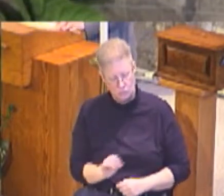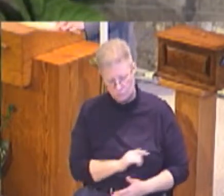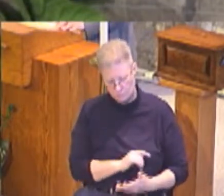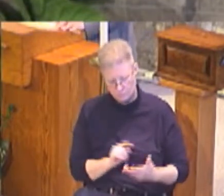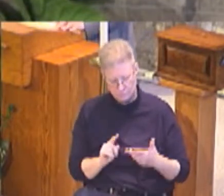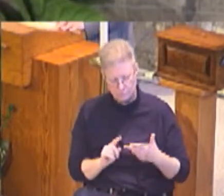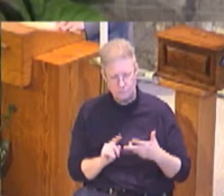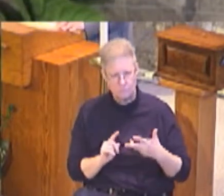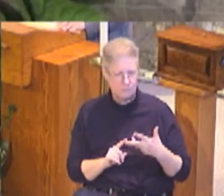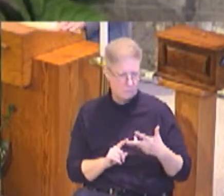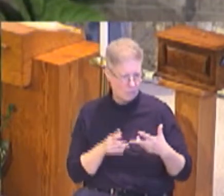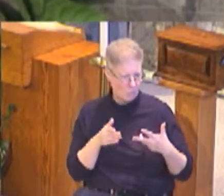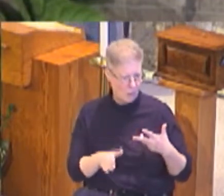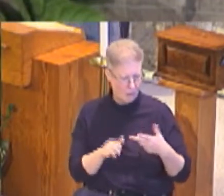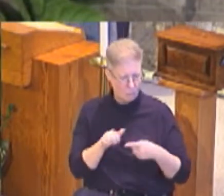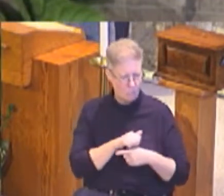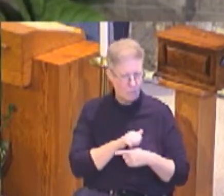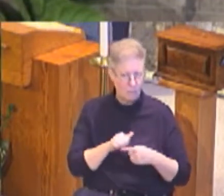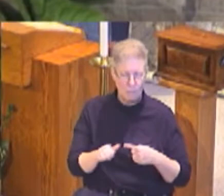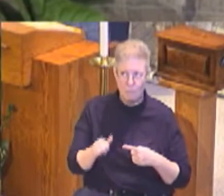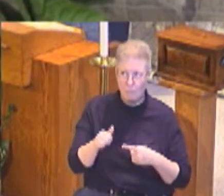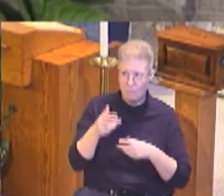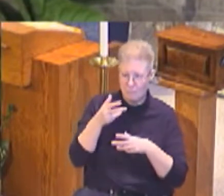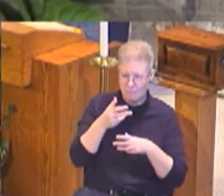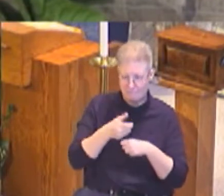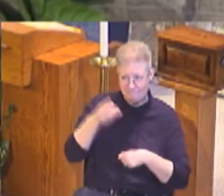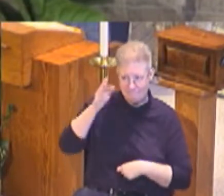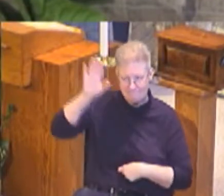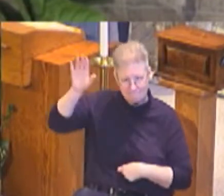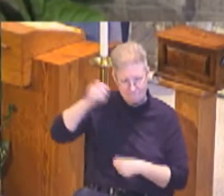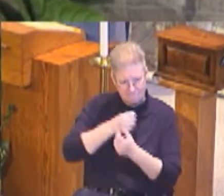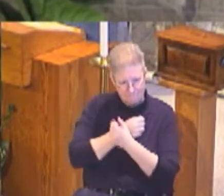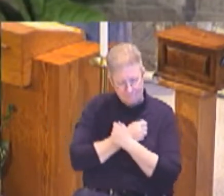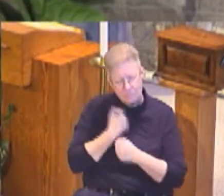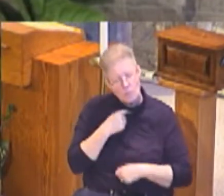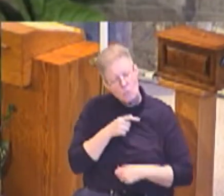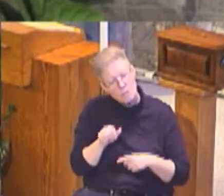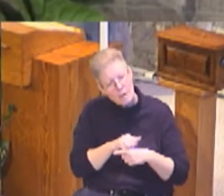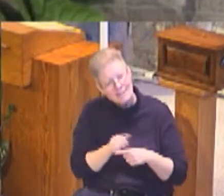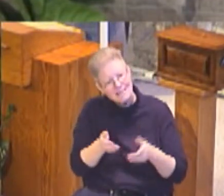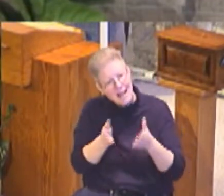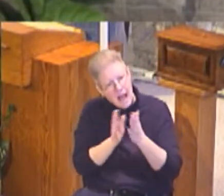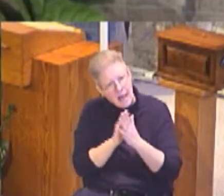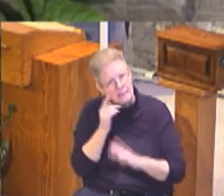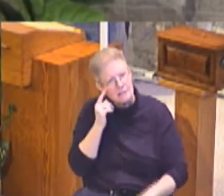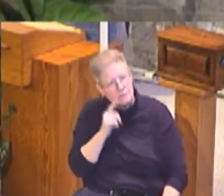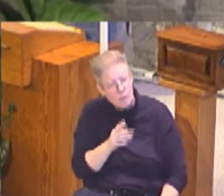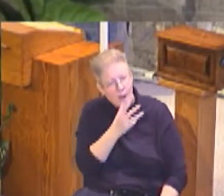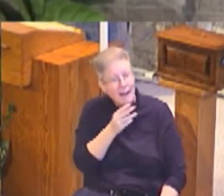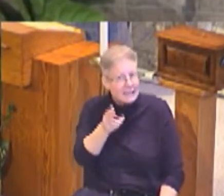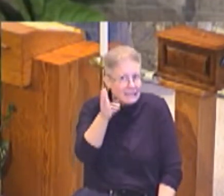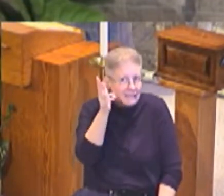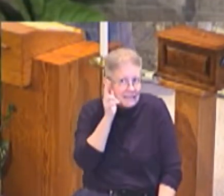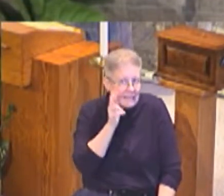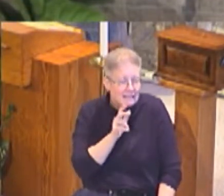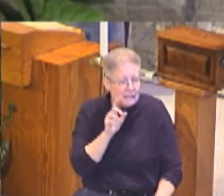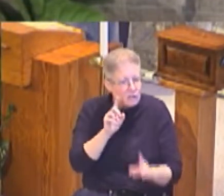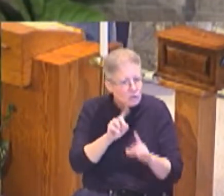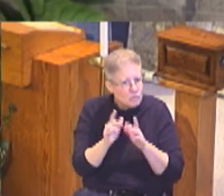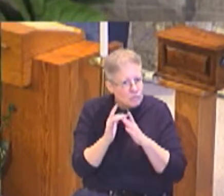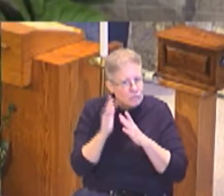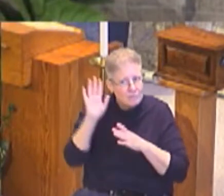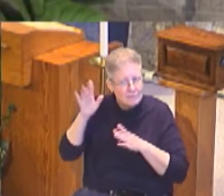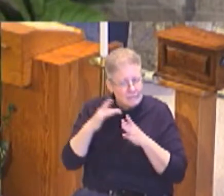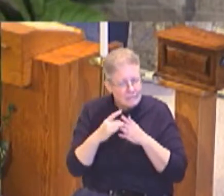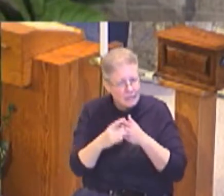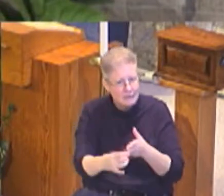love is we practice asking for and listening to our guidance. Mary Morrissey tells a